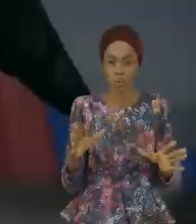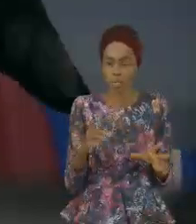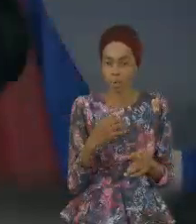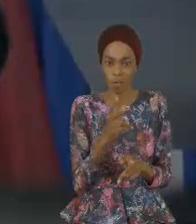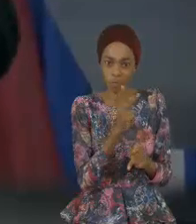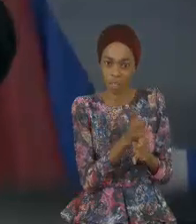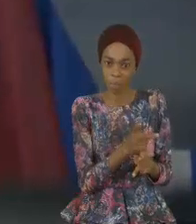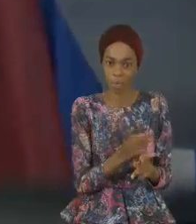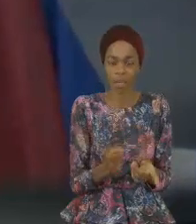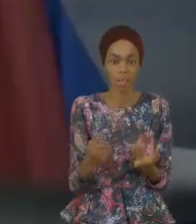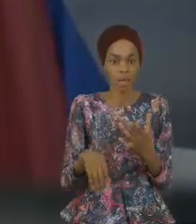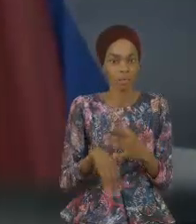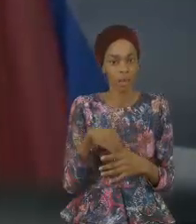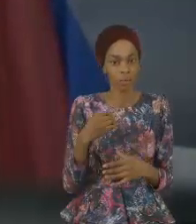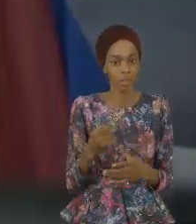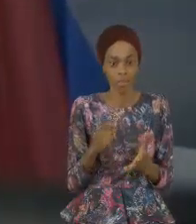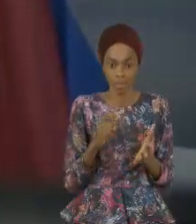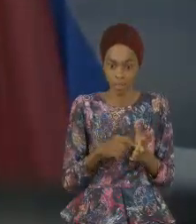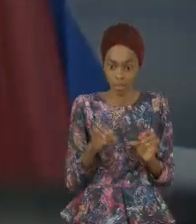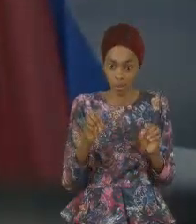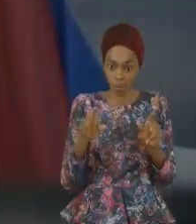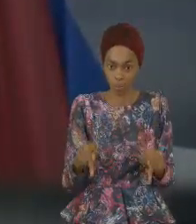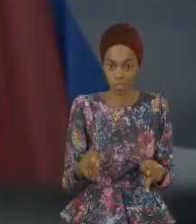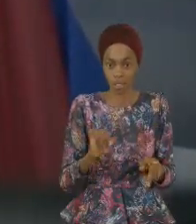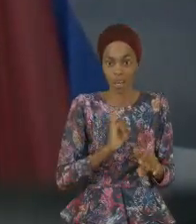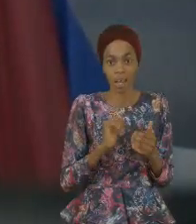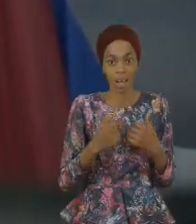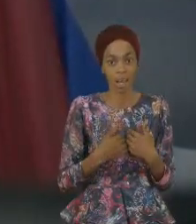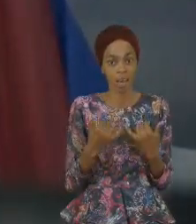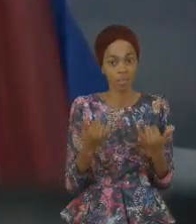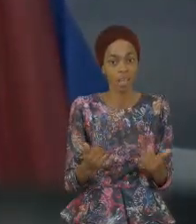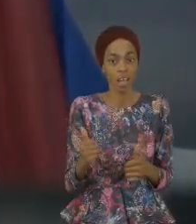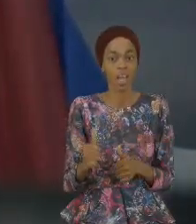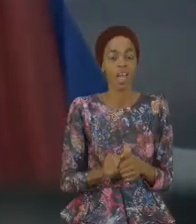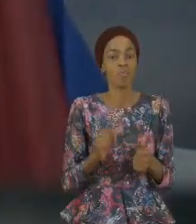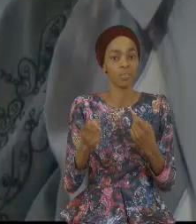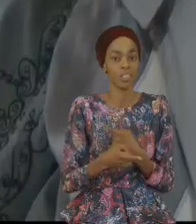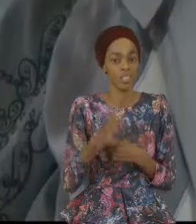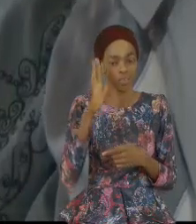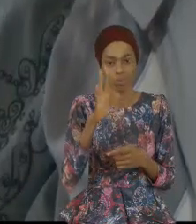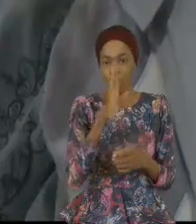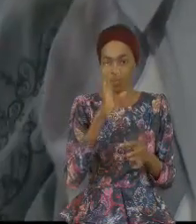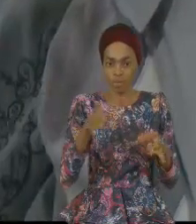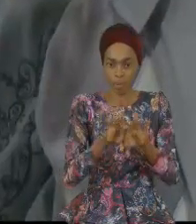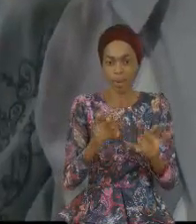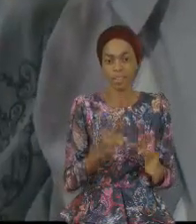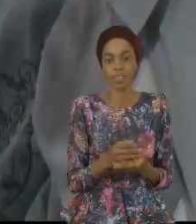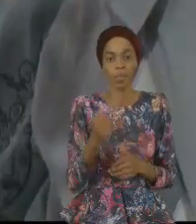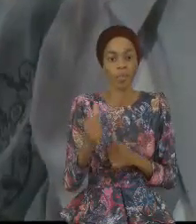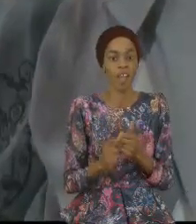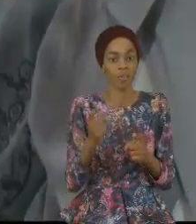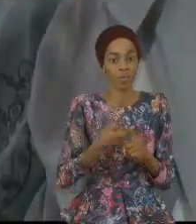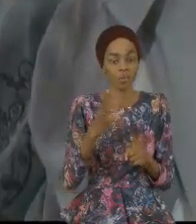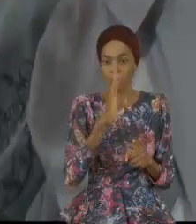came out. This chance I have now, every day will count. Every month